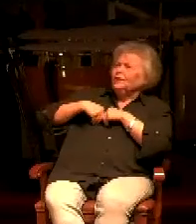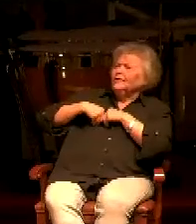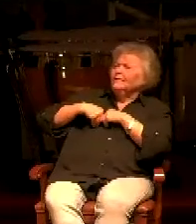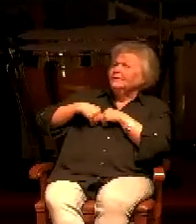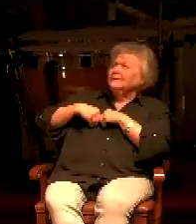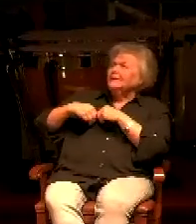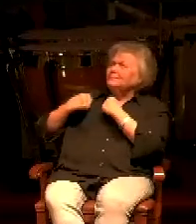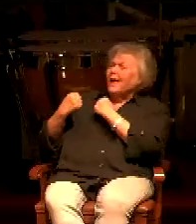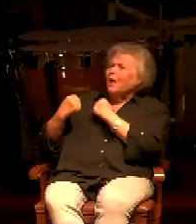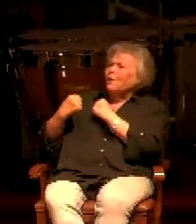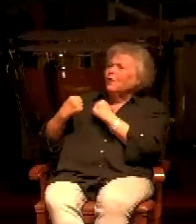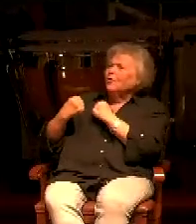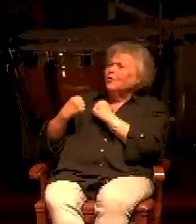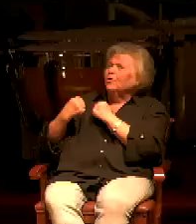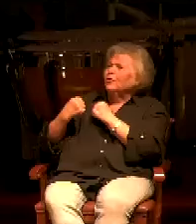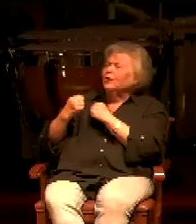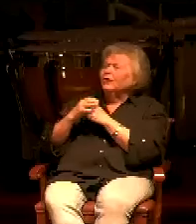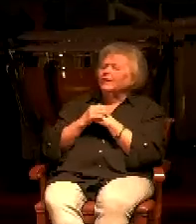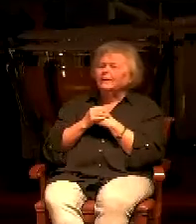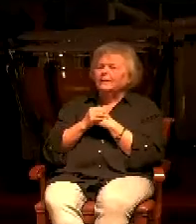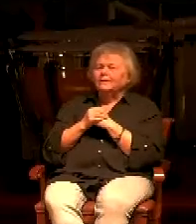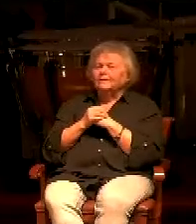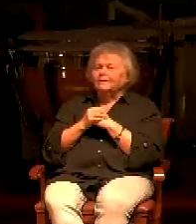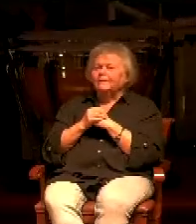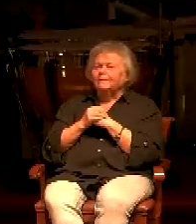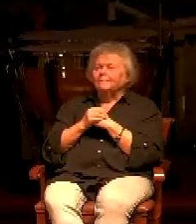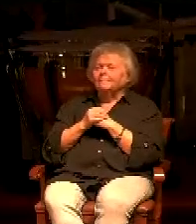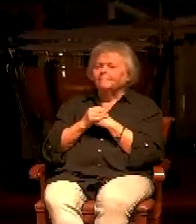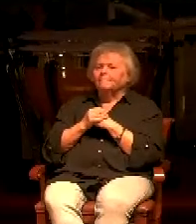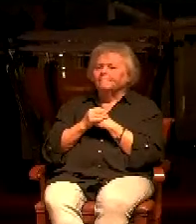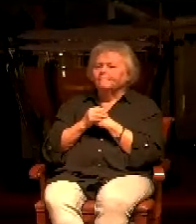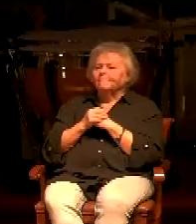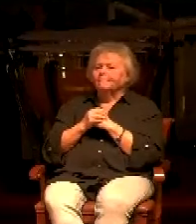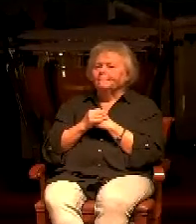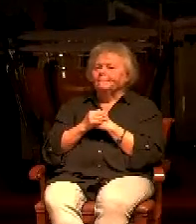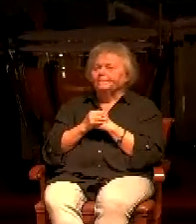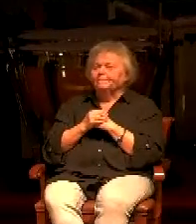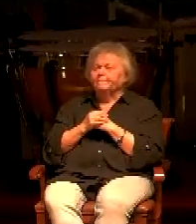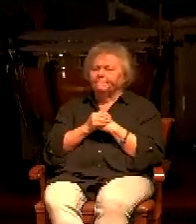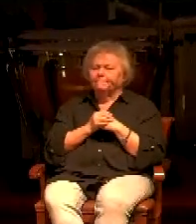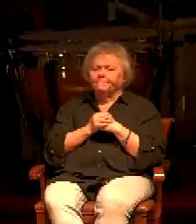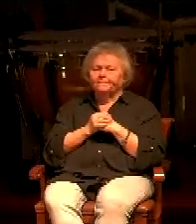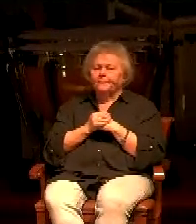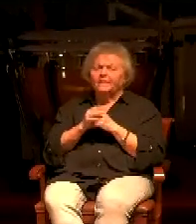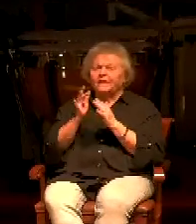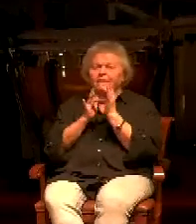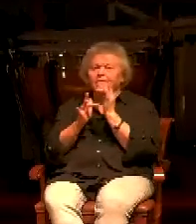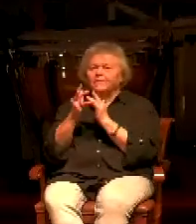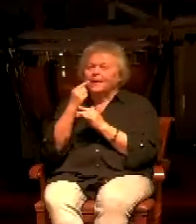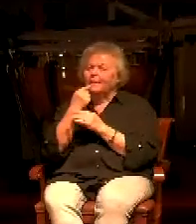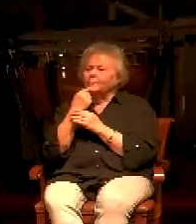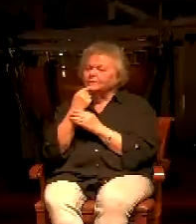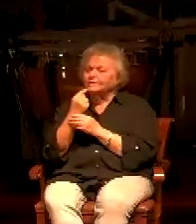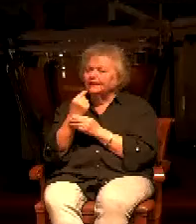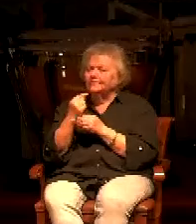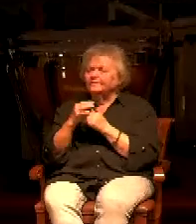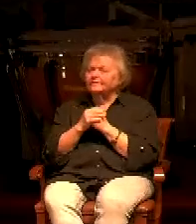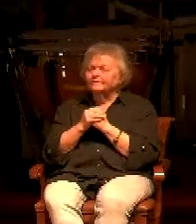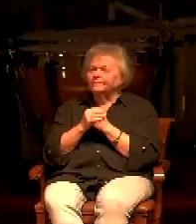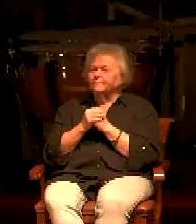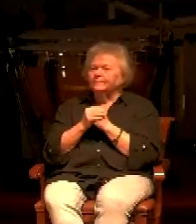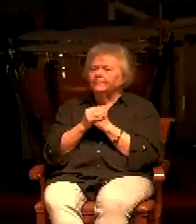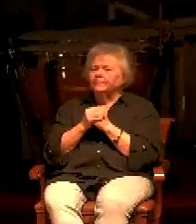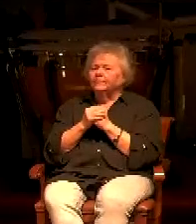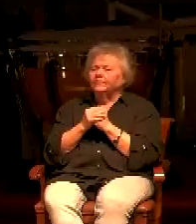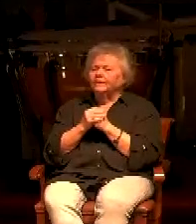for you and for me. And notice what the Bible says. They began to quiz him. They noticed with me in the text, what does it say? It says, tell us